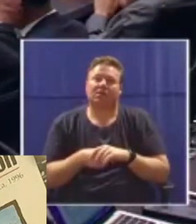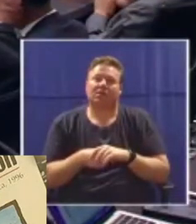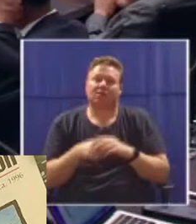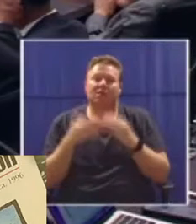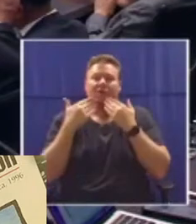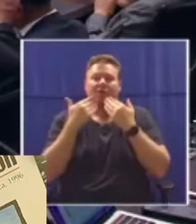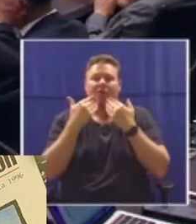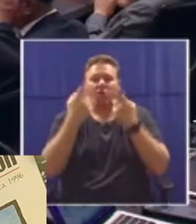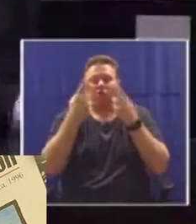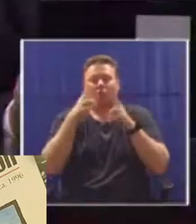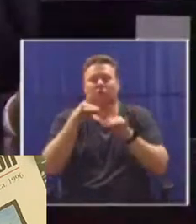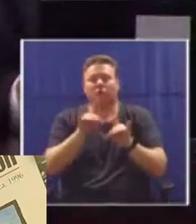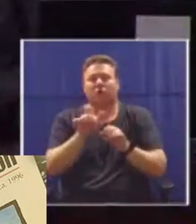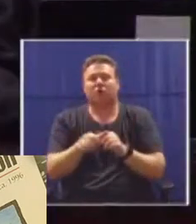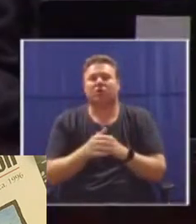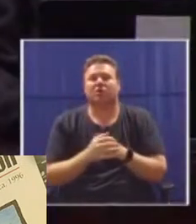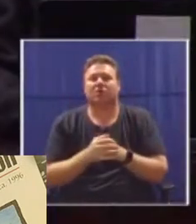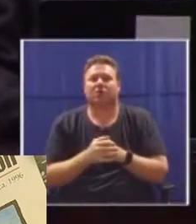Thank you, Honorable Chairperson.